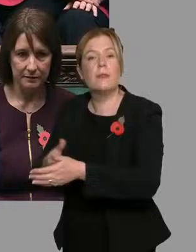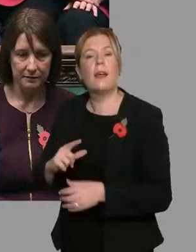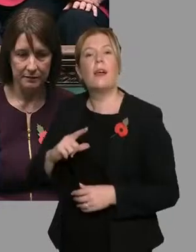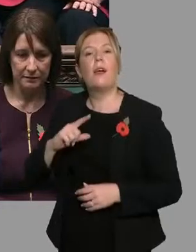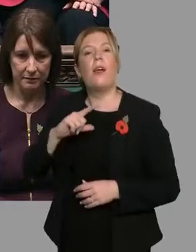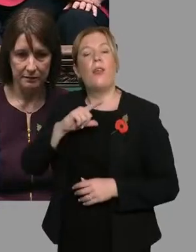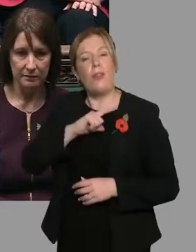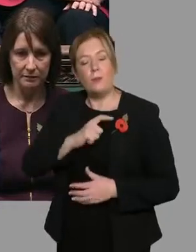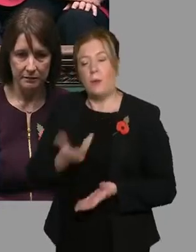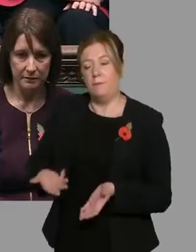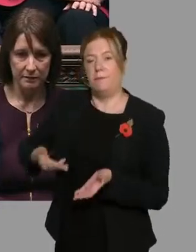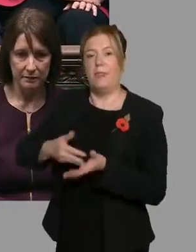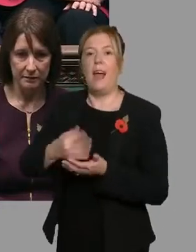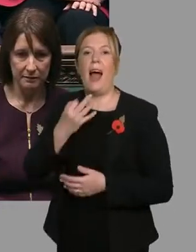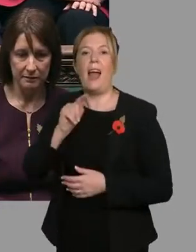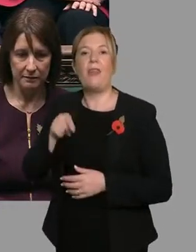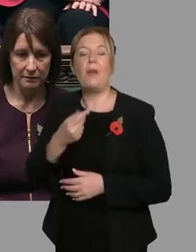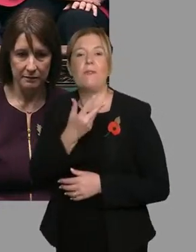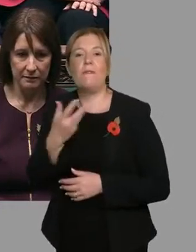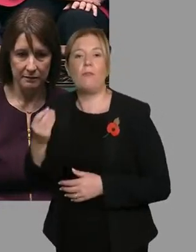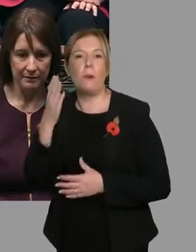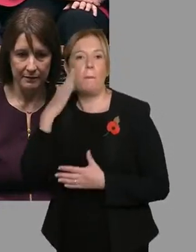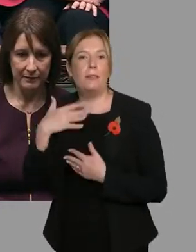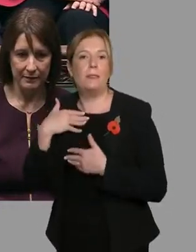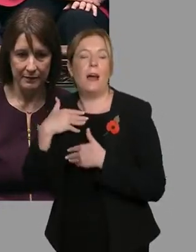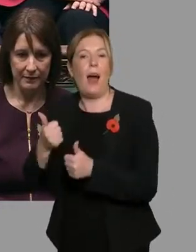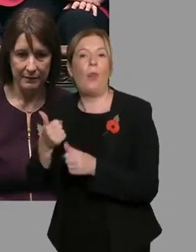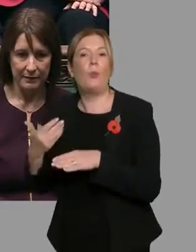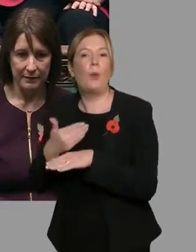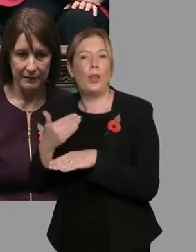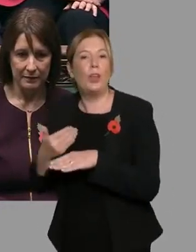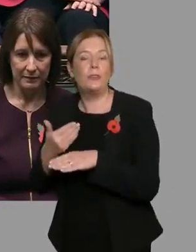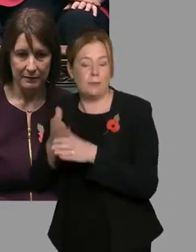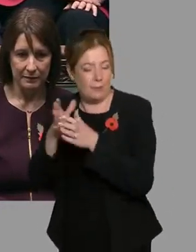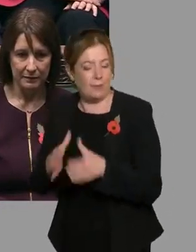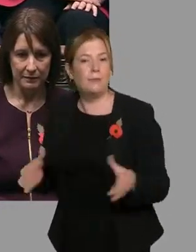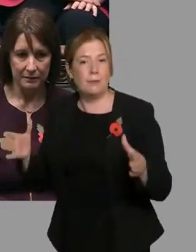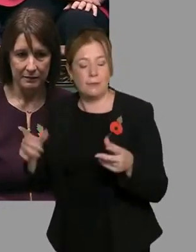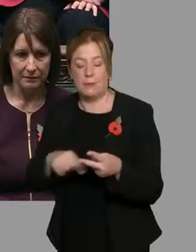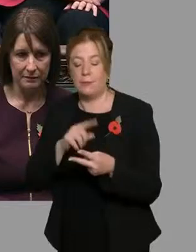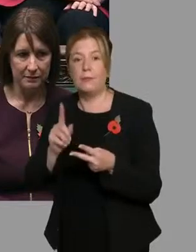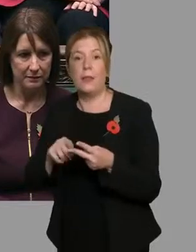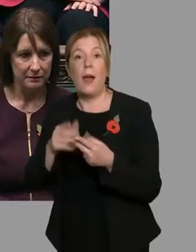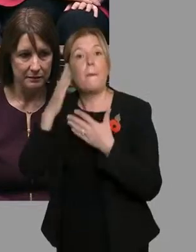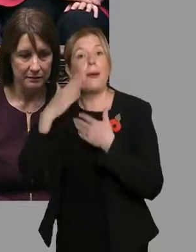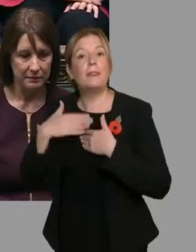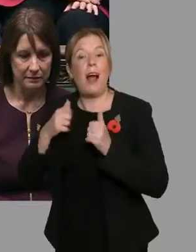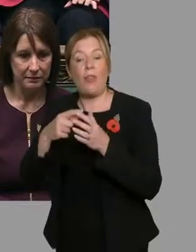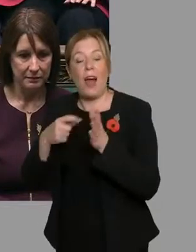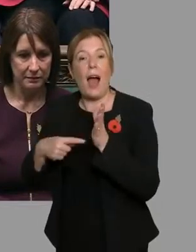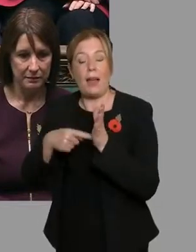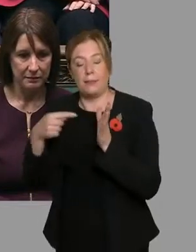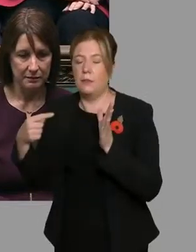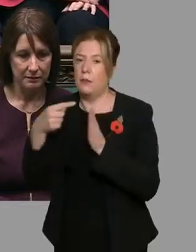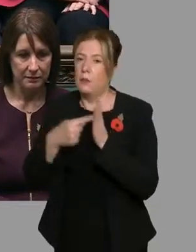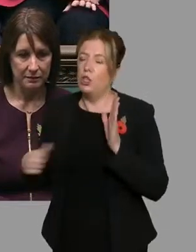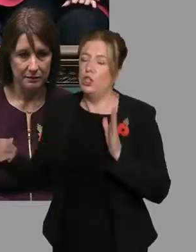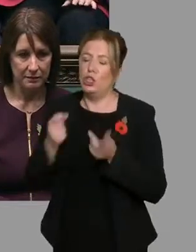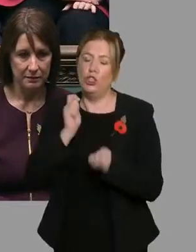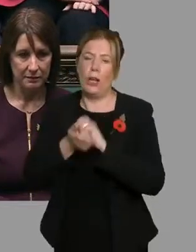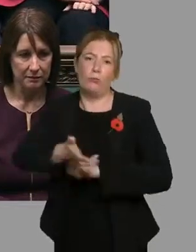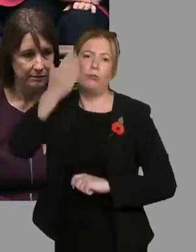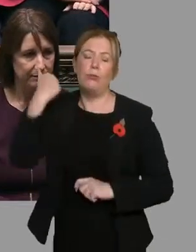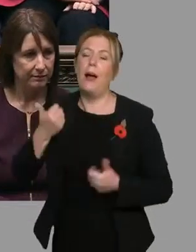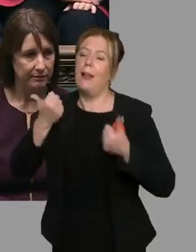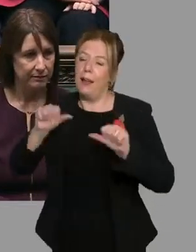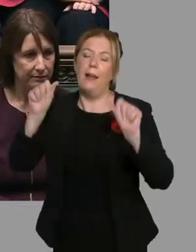mental health workers and are introducing reforms to the Mental Health Act, long overdue, and that's happening today. Of course, we will